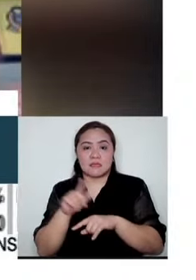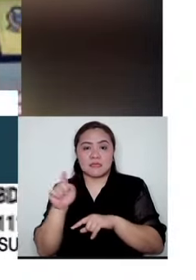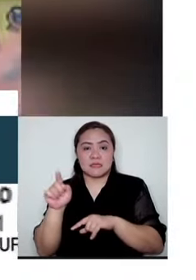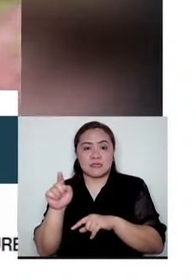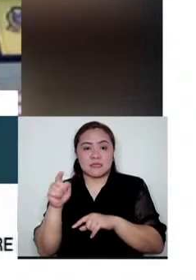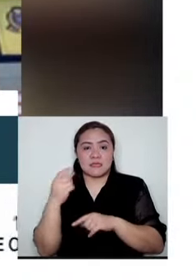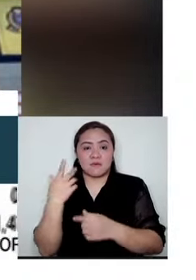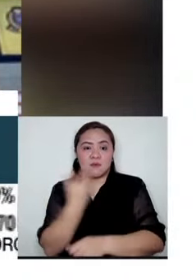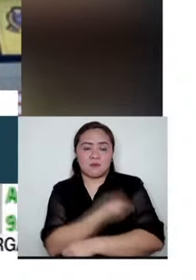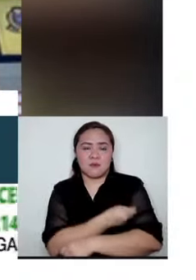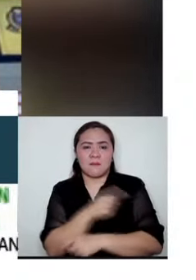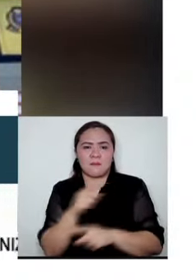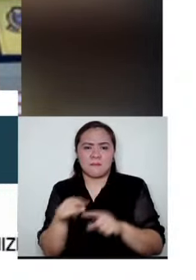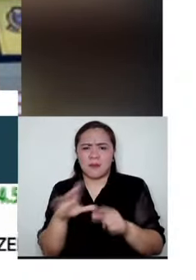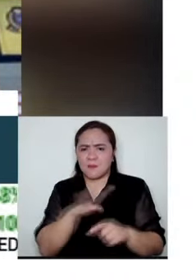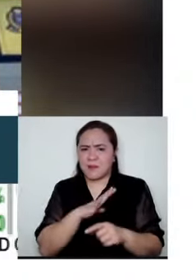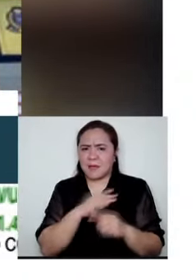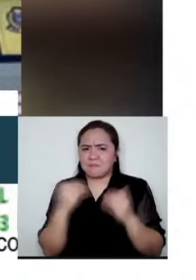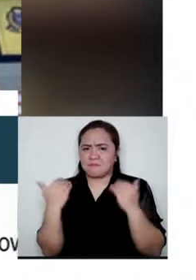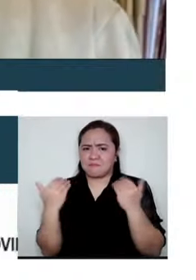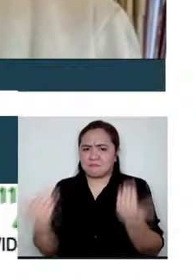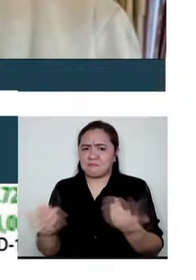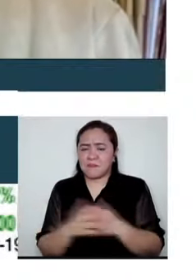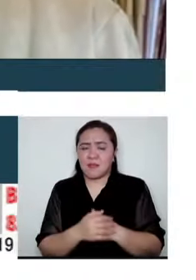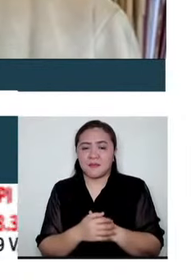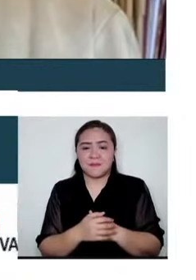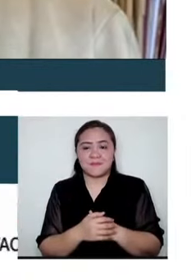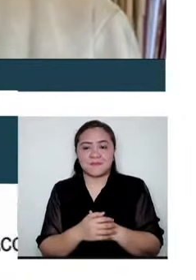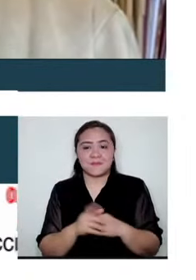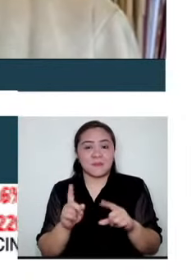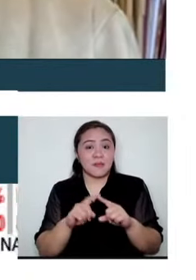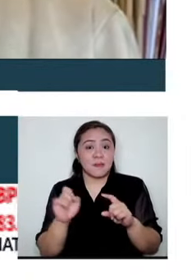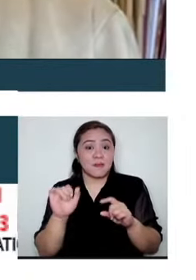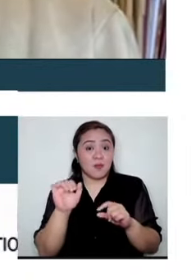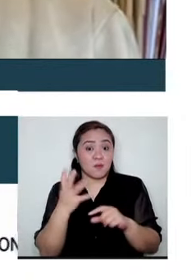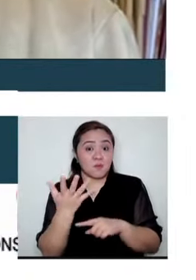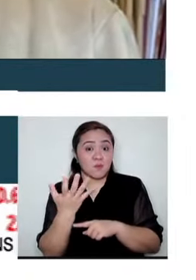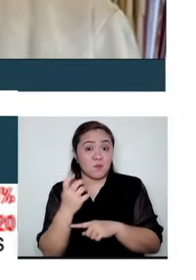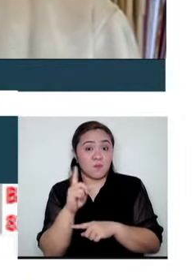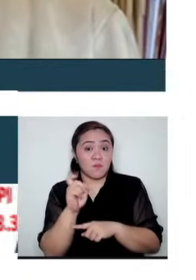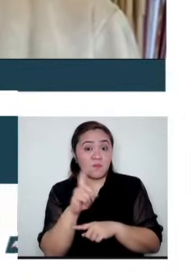na yun eh. But are you going to at all? Are you going to push for this once,